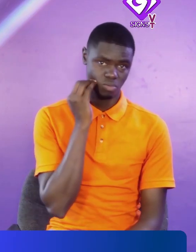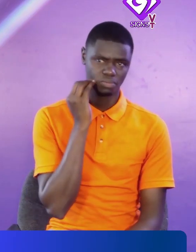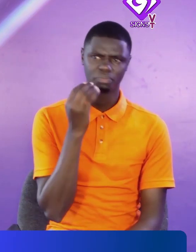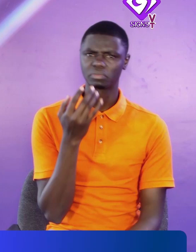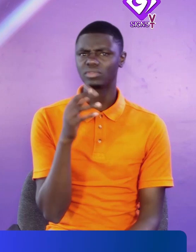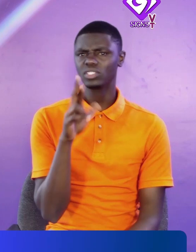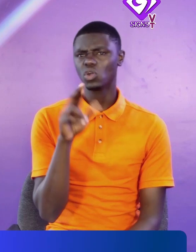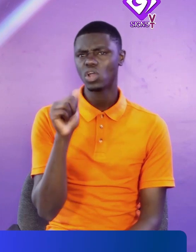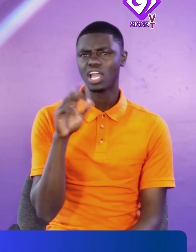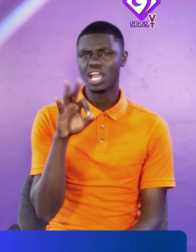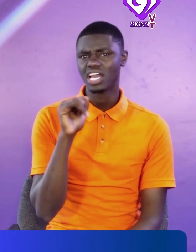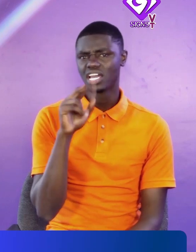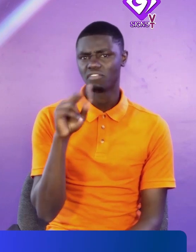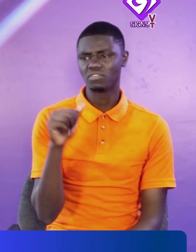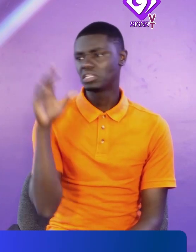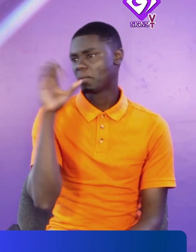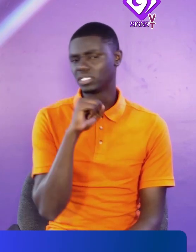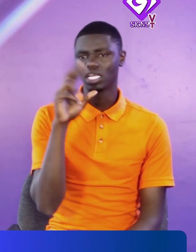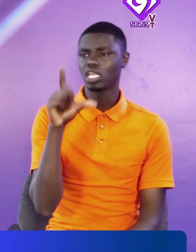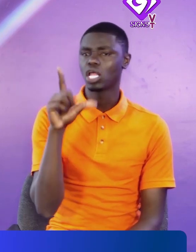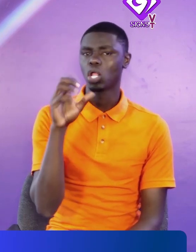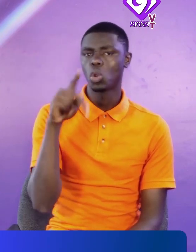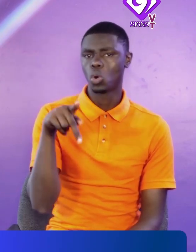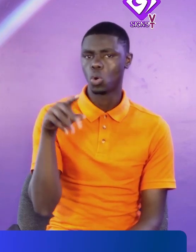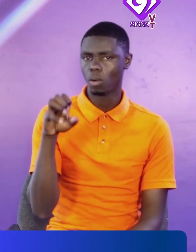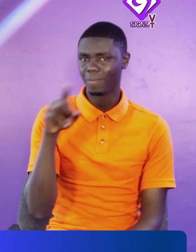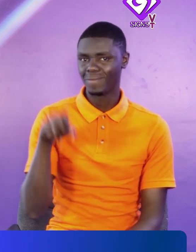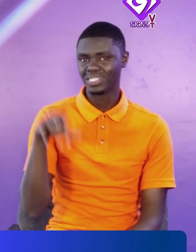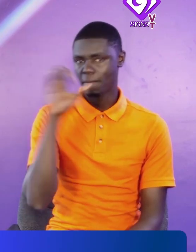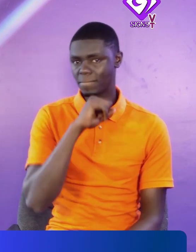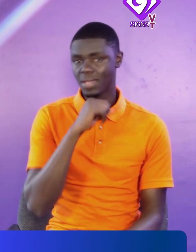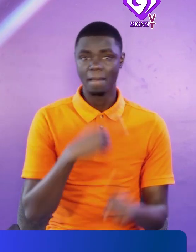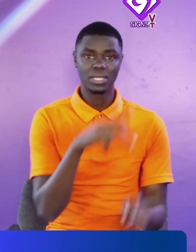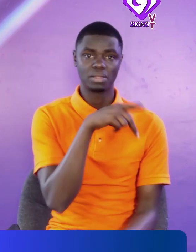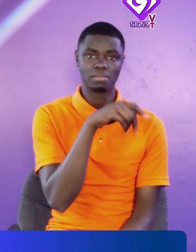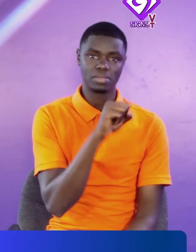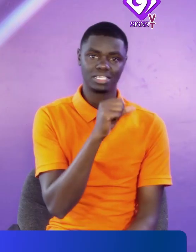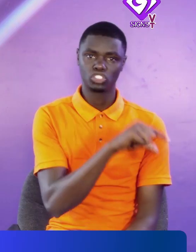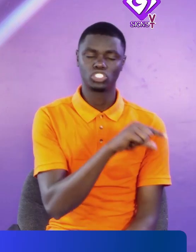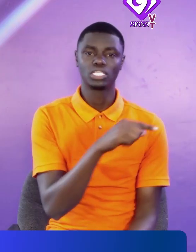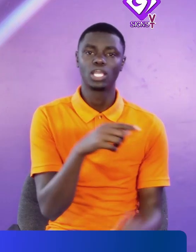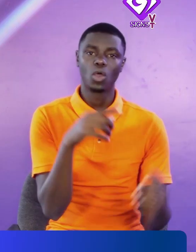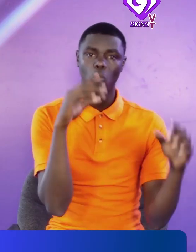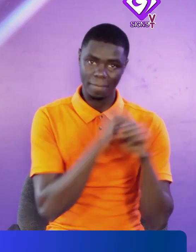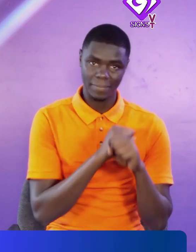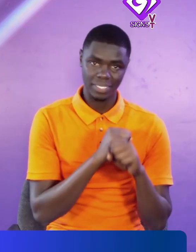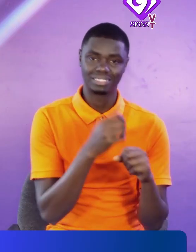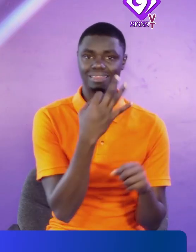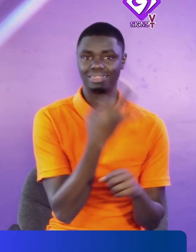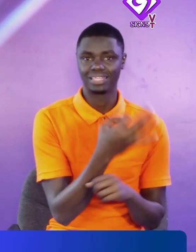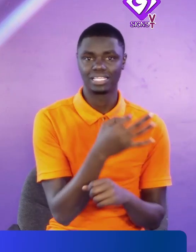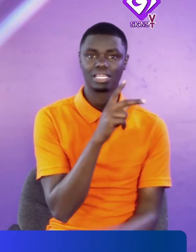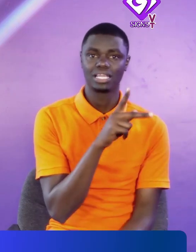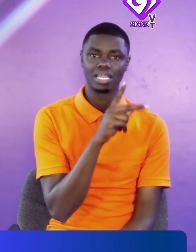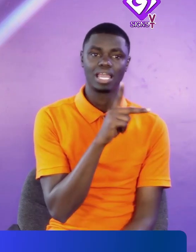na Fermin Lopez, unaona? But PSG walikosa their starting front 3, that is Kavicha,